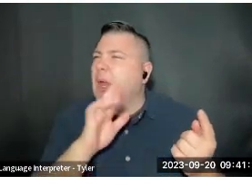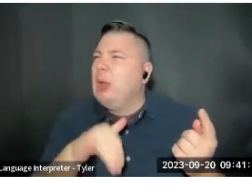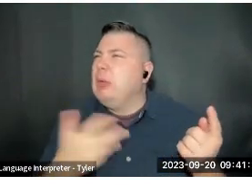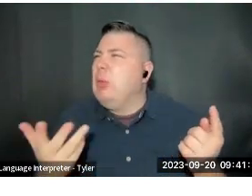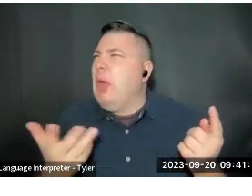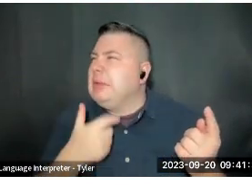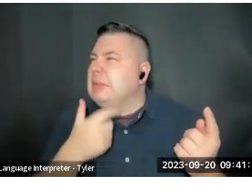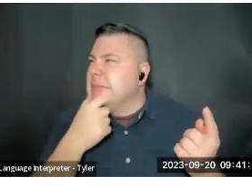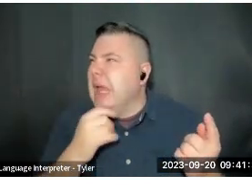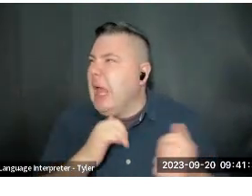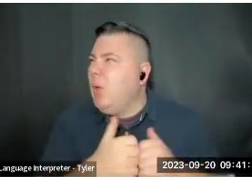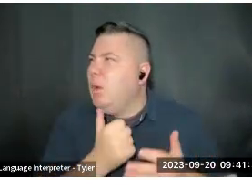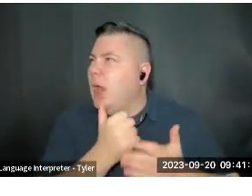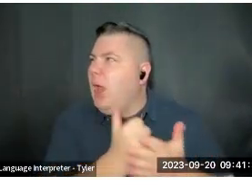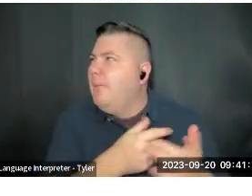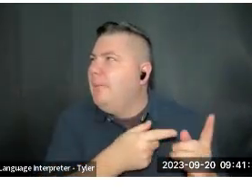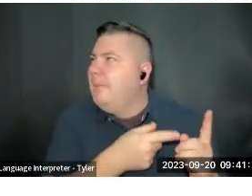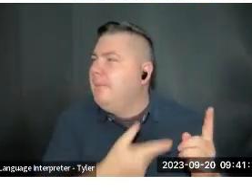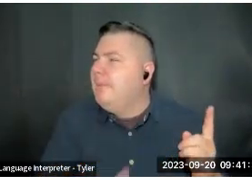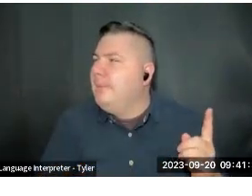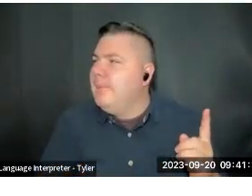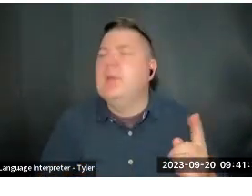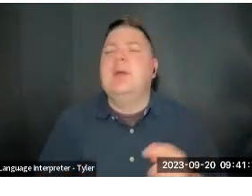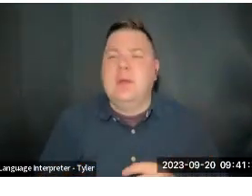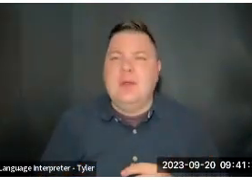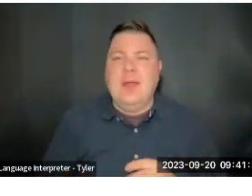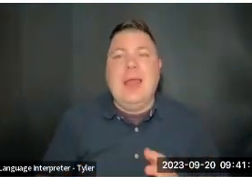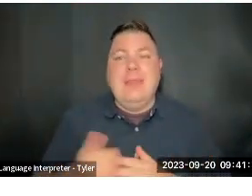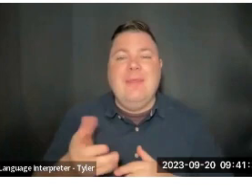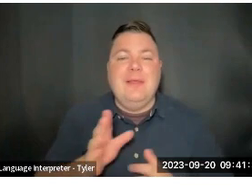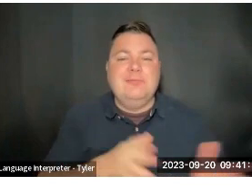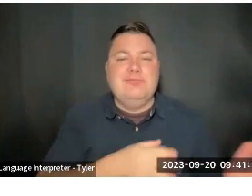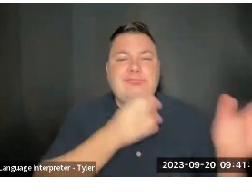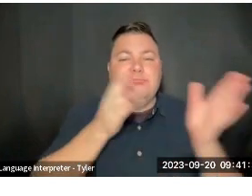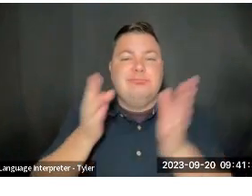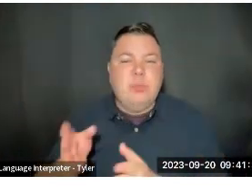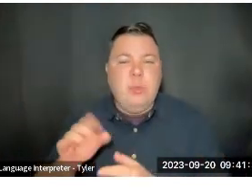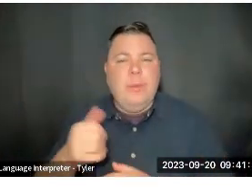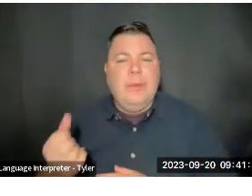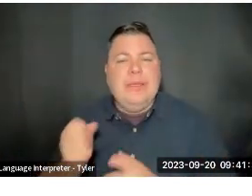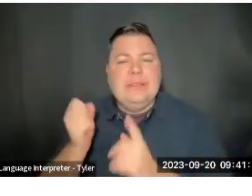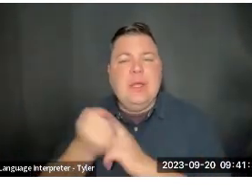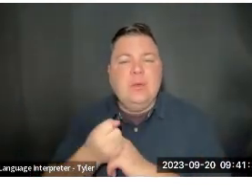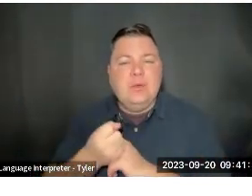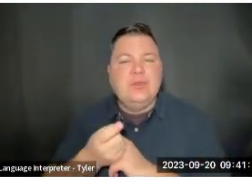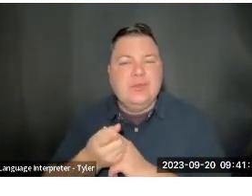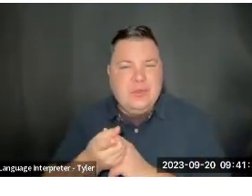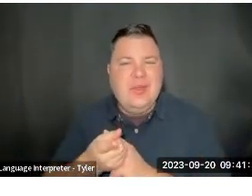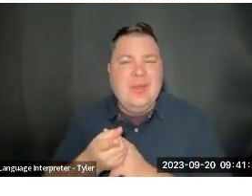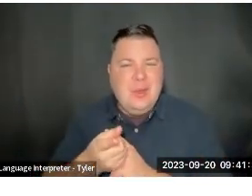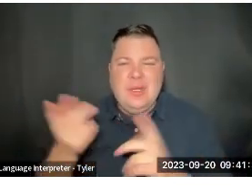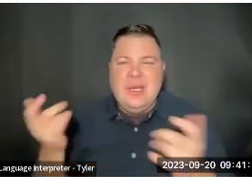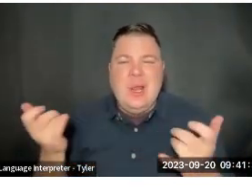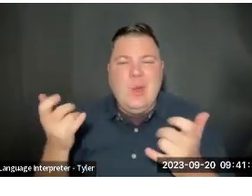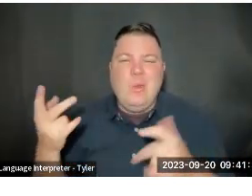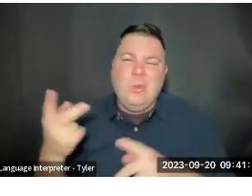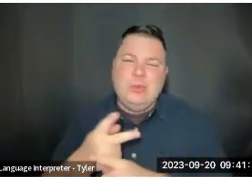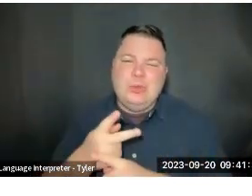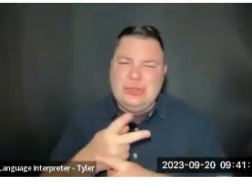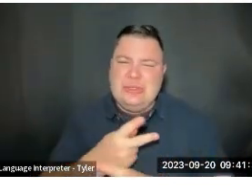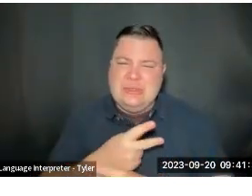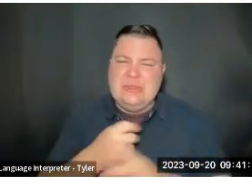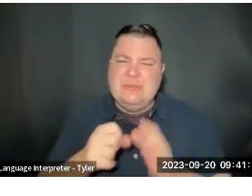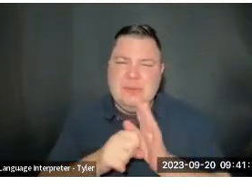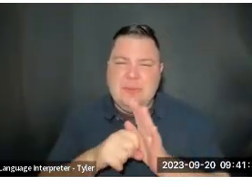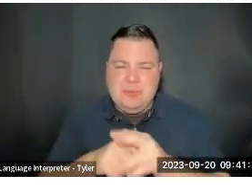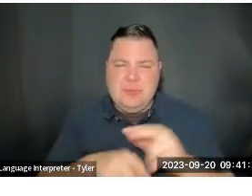Mary? And then you get another scenario, because then we talk about, well, what do worsening signs and symptoms